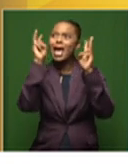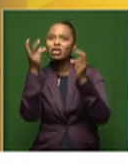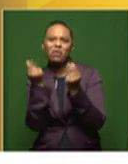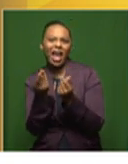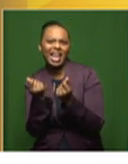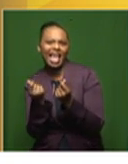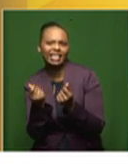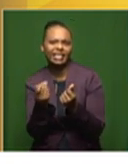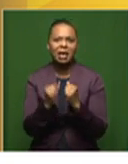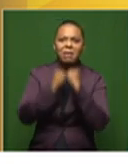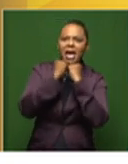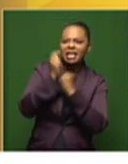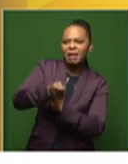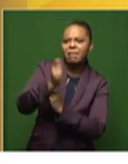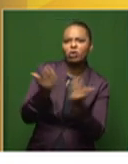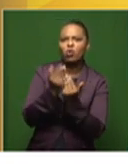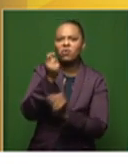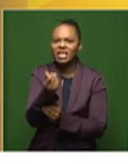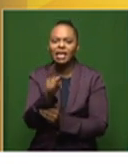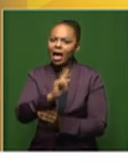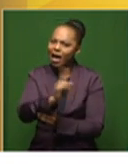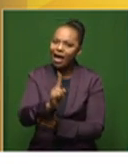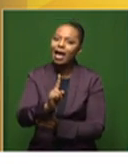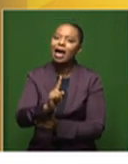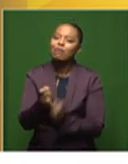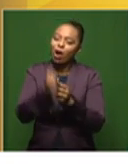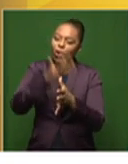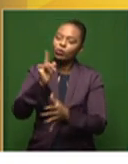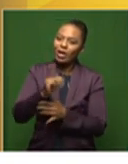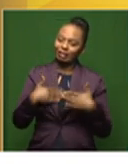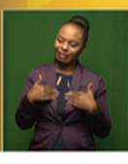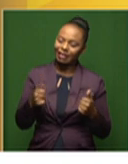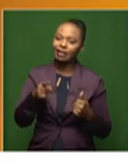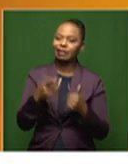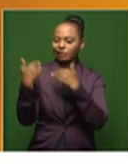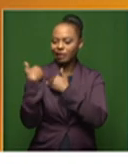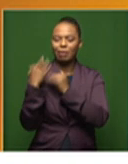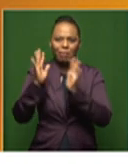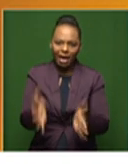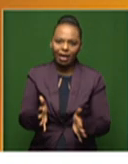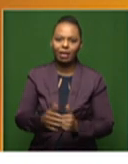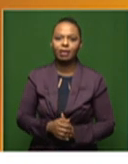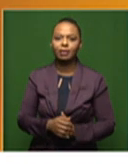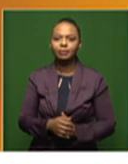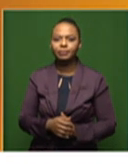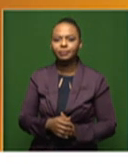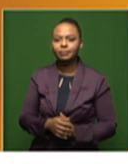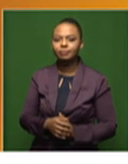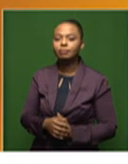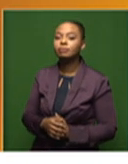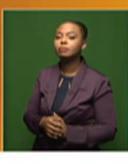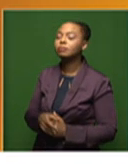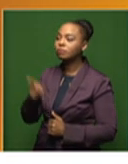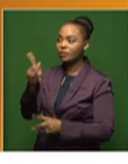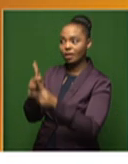not be about parents paying fees. It must be about safeguarding lives. Now, final question, MEC, and only